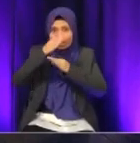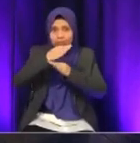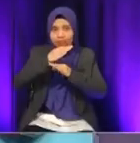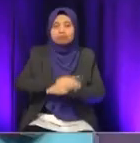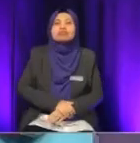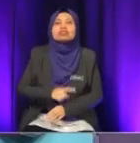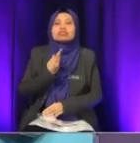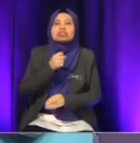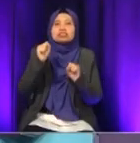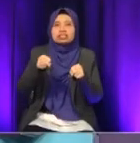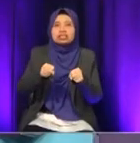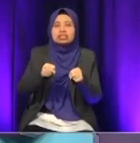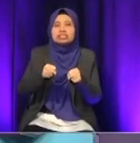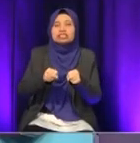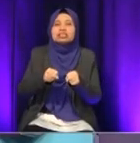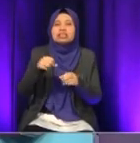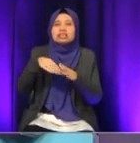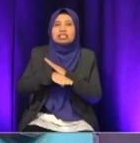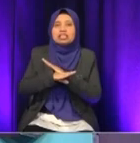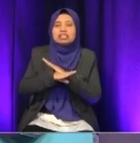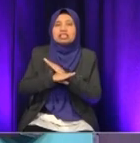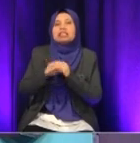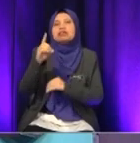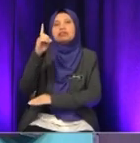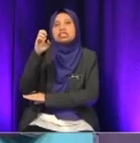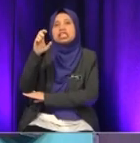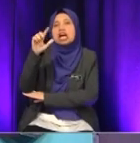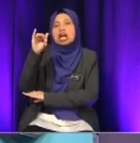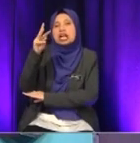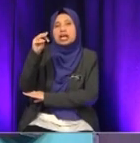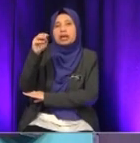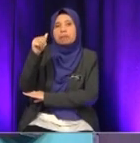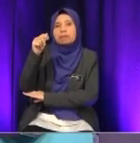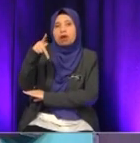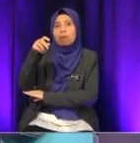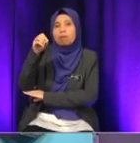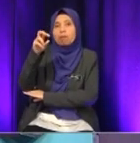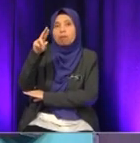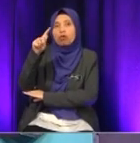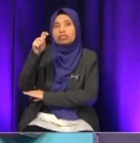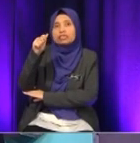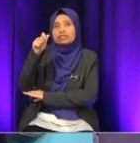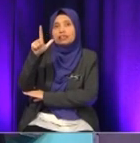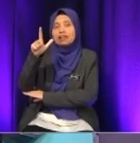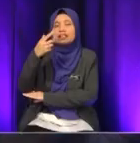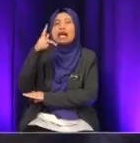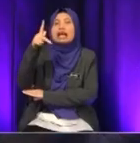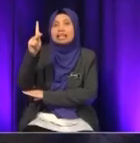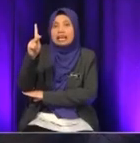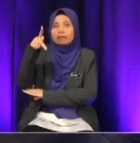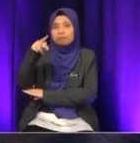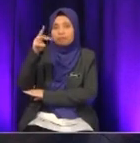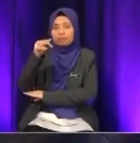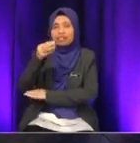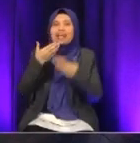at home, you may refer to all the materials from this lesson today at the Lima Portal KPM. All right. With that, there you have